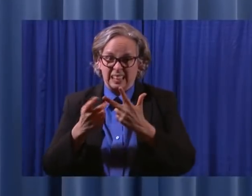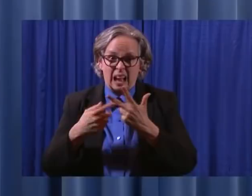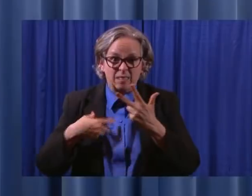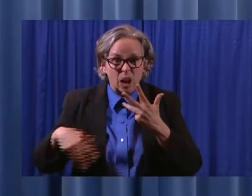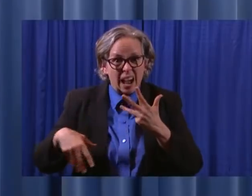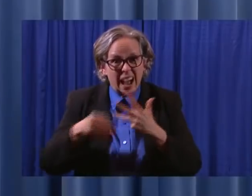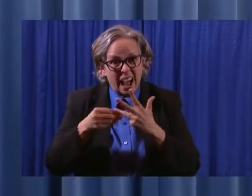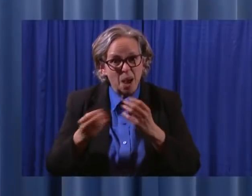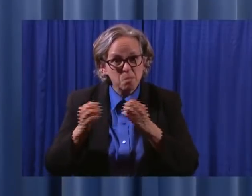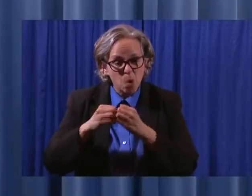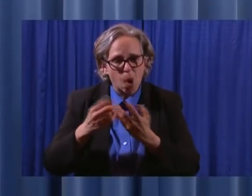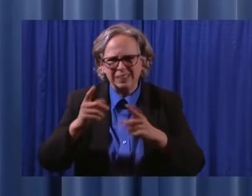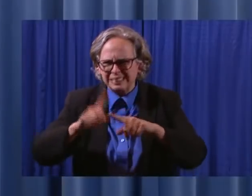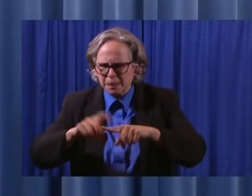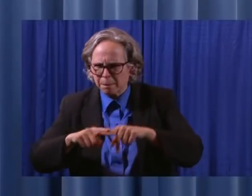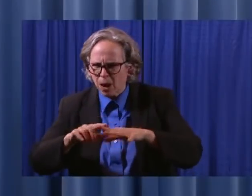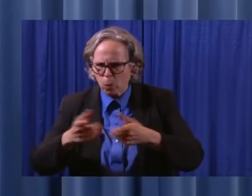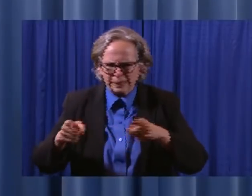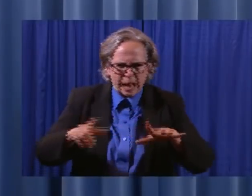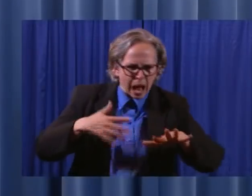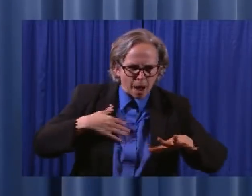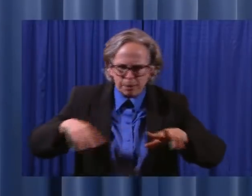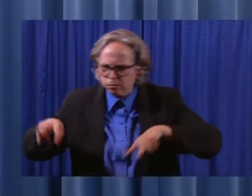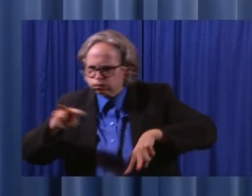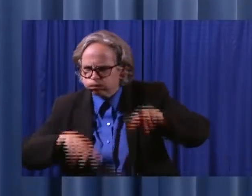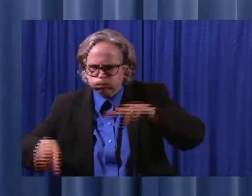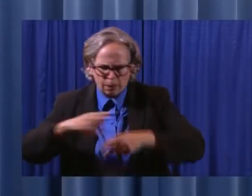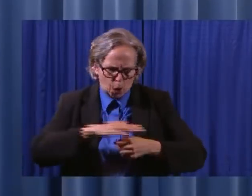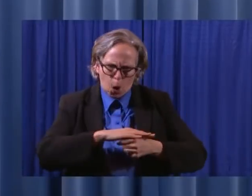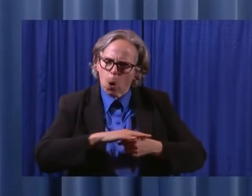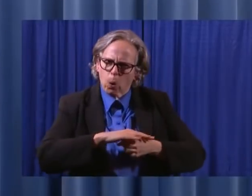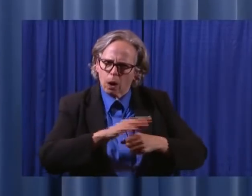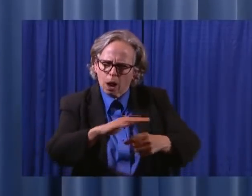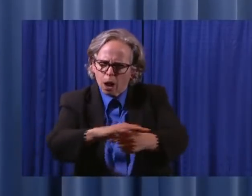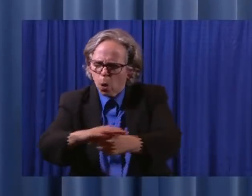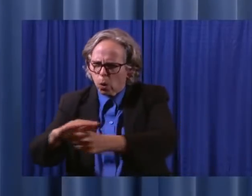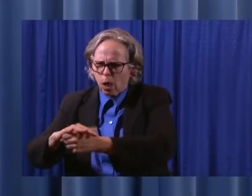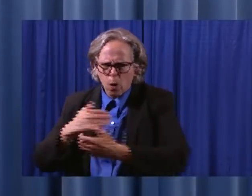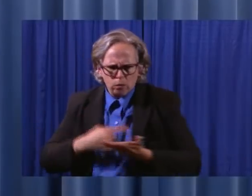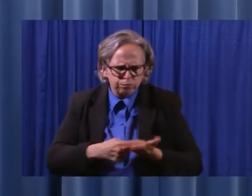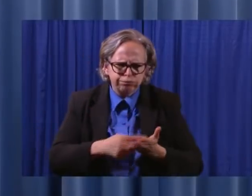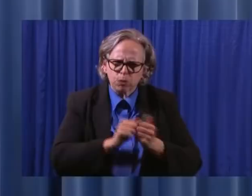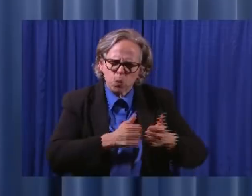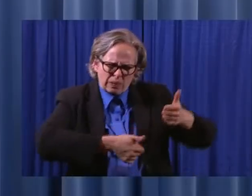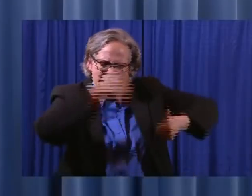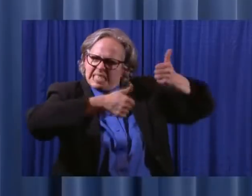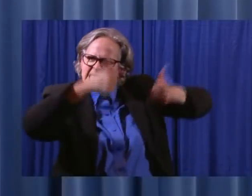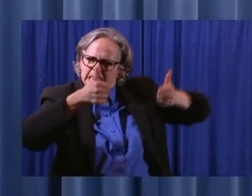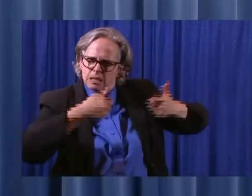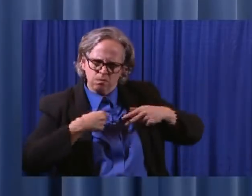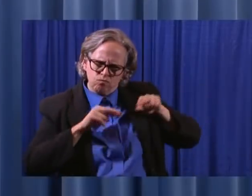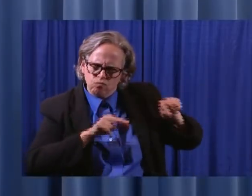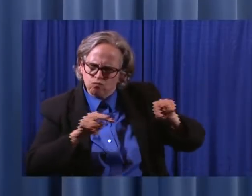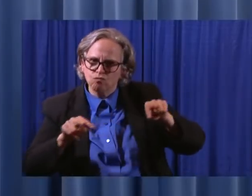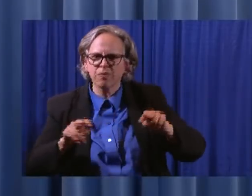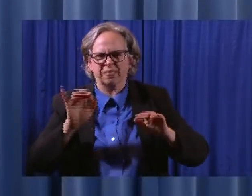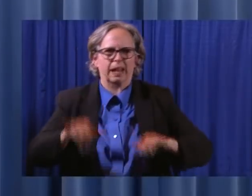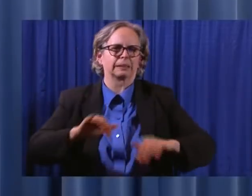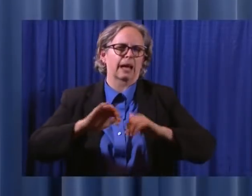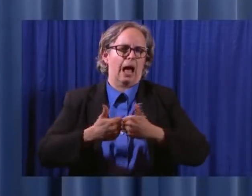see in the data and the conversations that we have with elected officials. Okay, thank you.